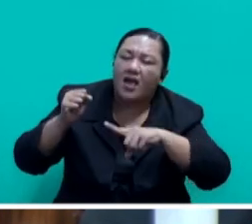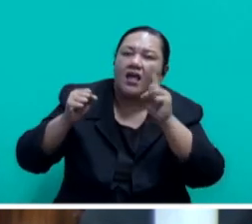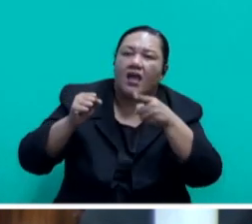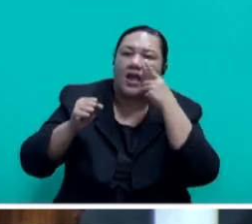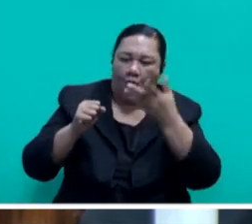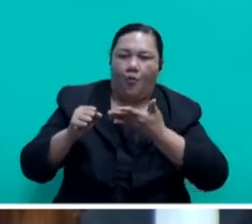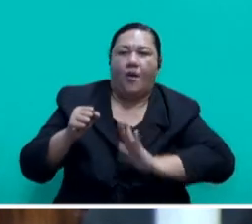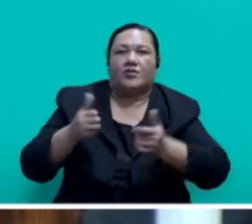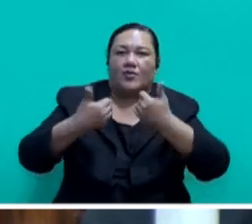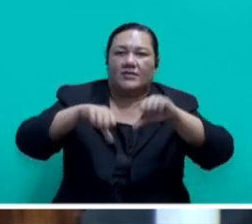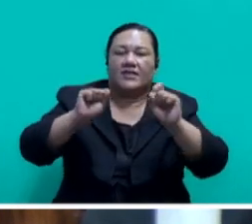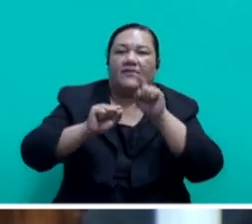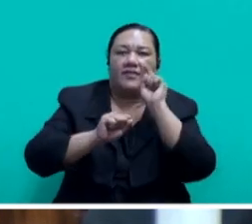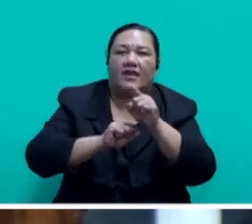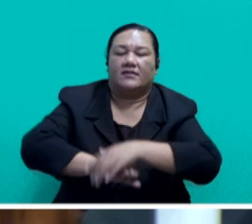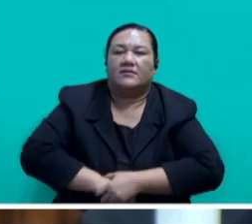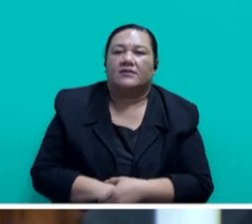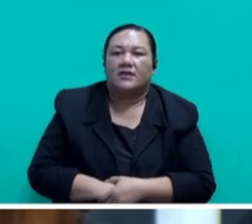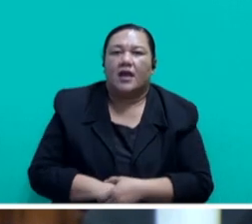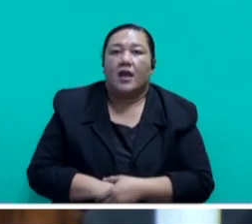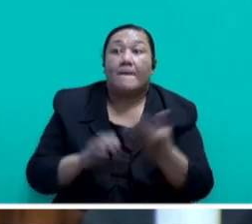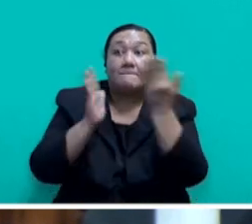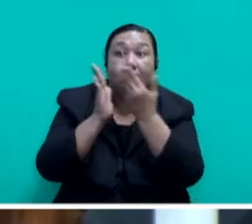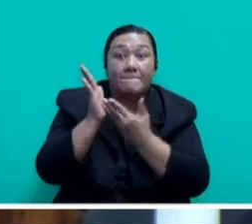accomplishment. We did not deal to